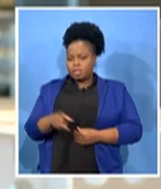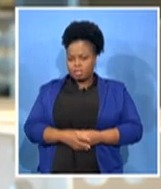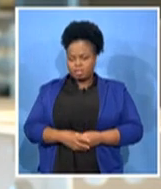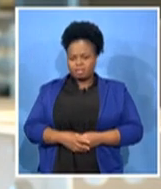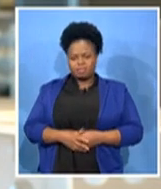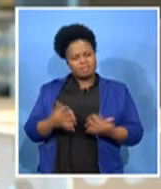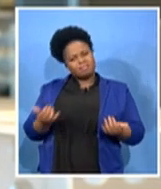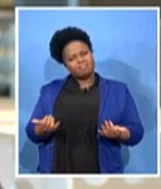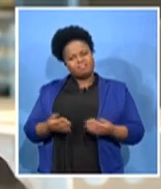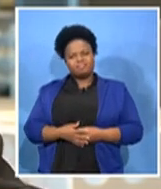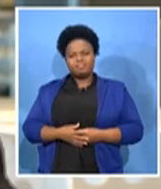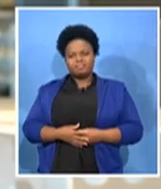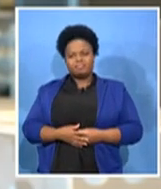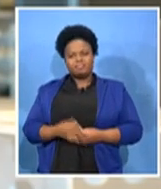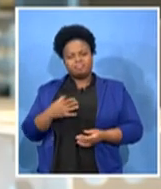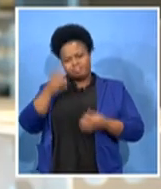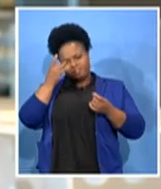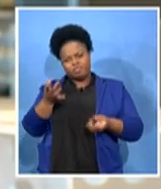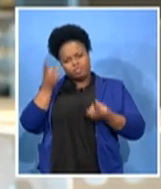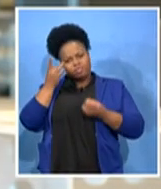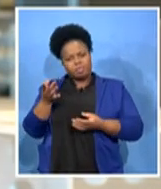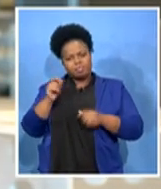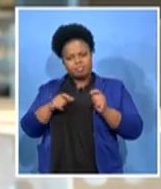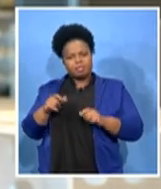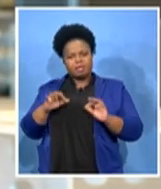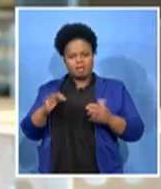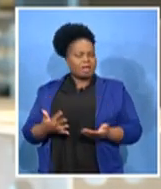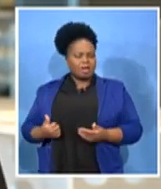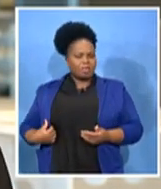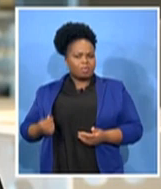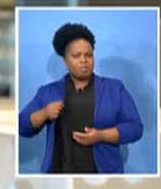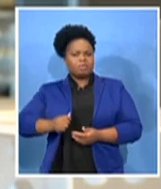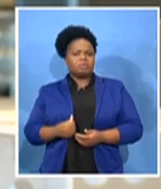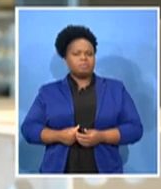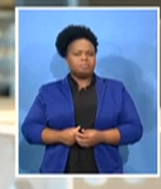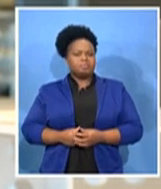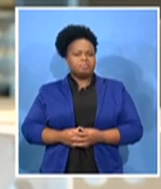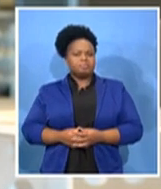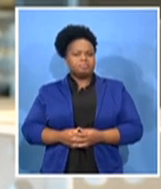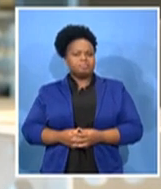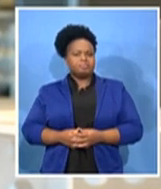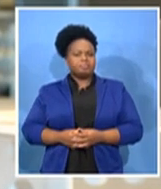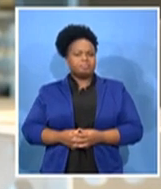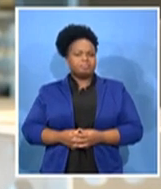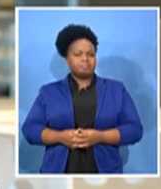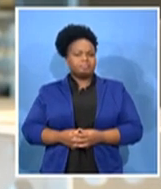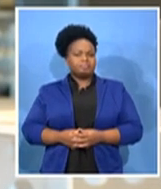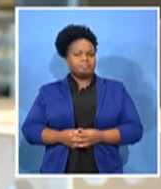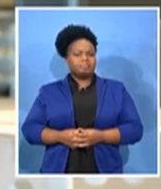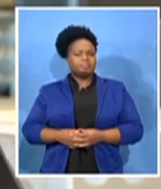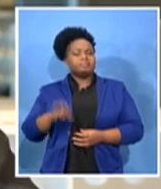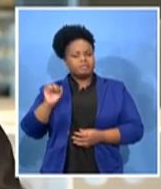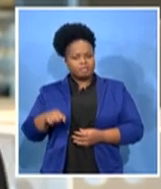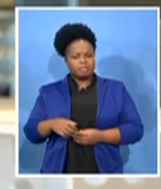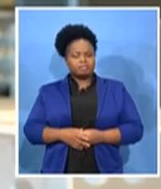be given out? Yes, he is going to be able to connect with the nation